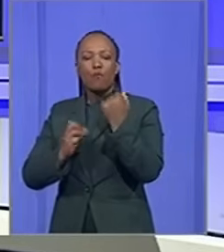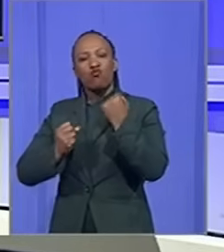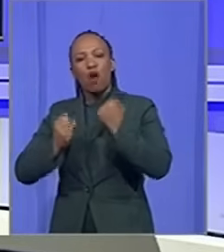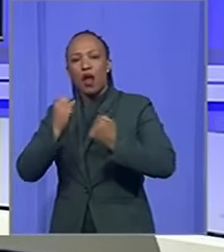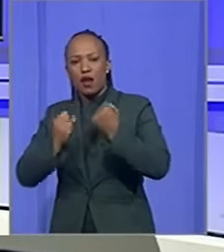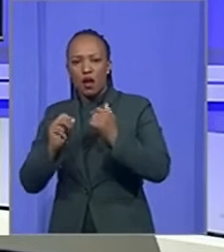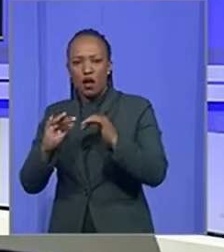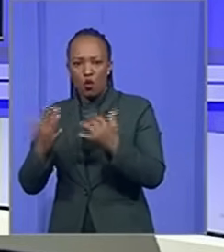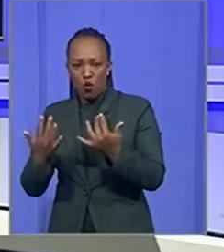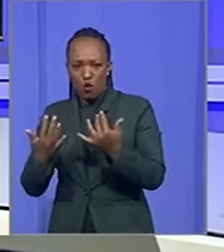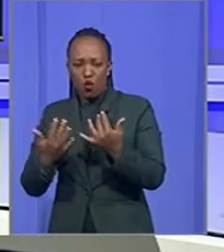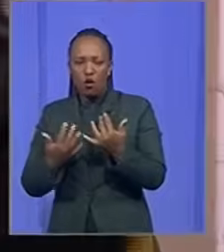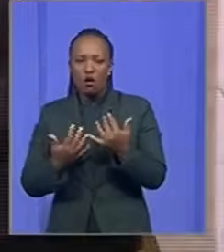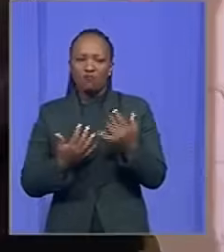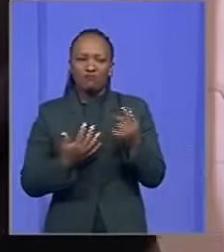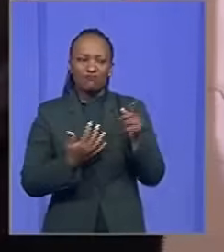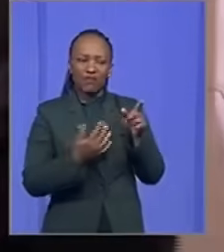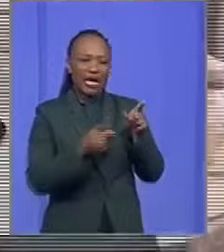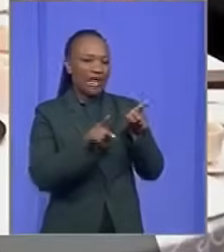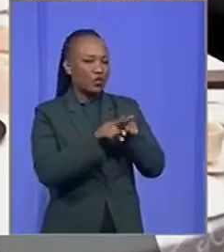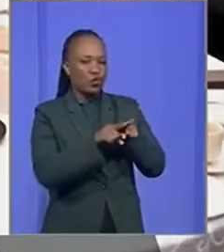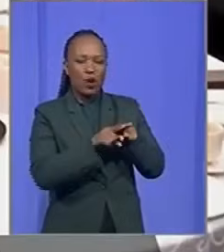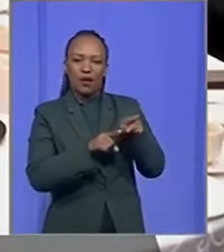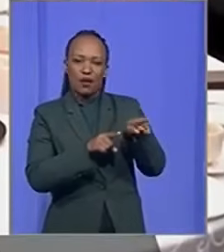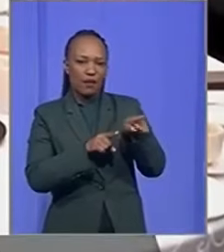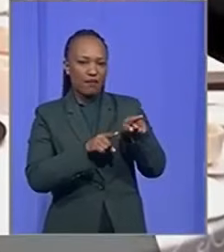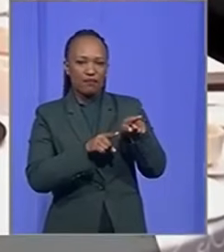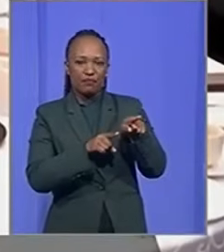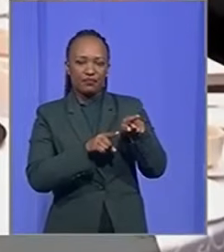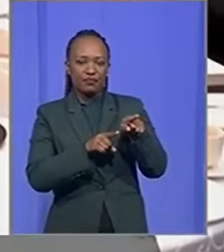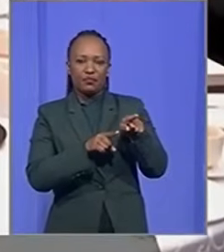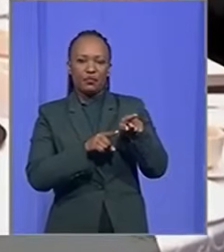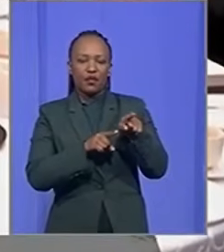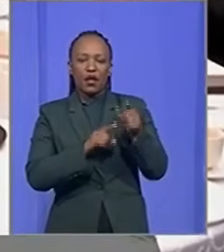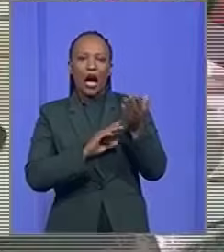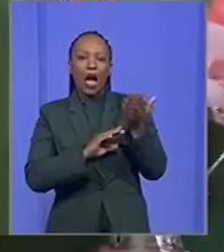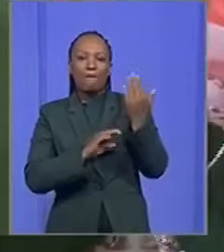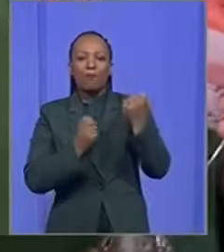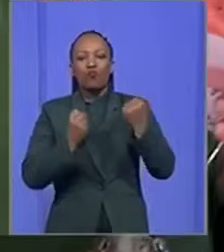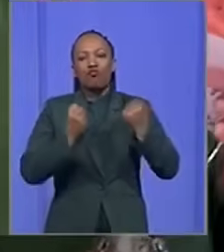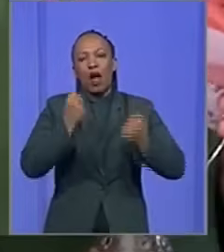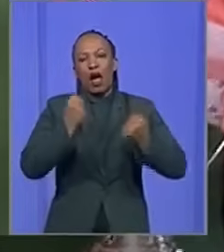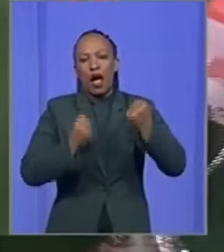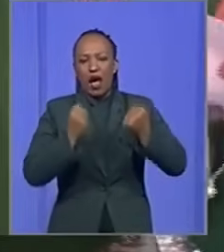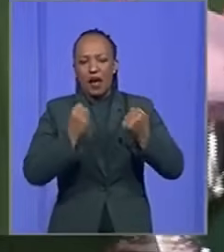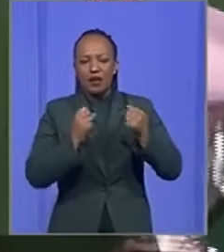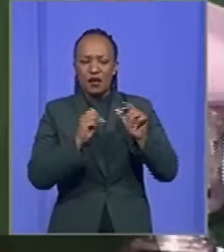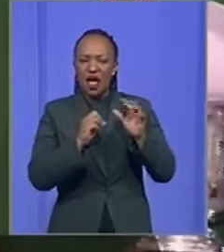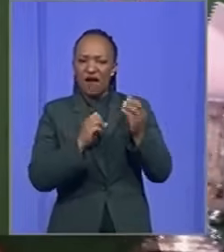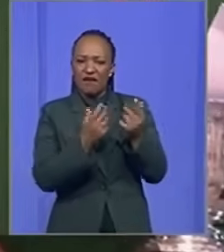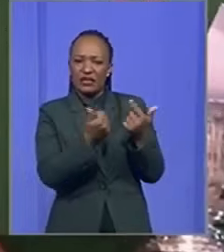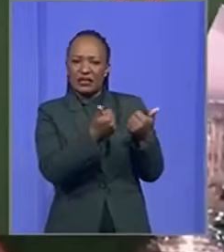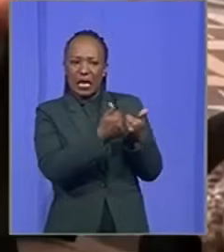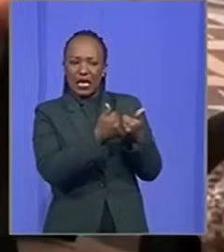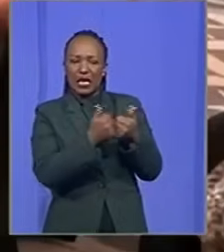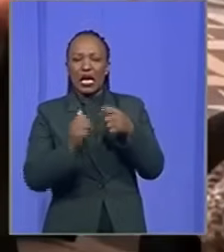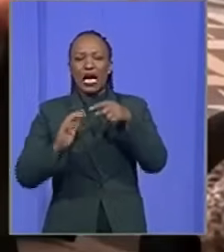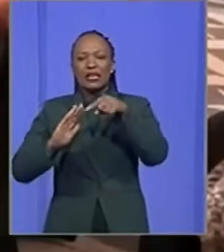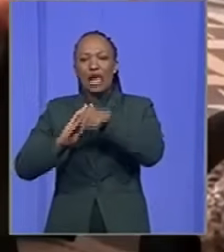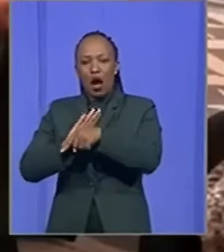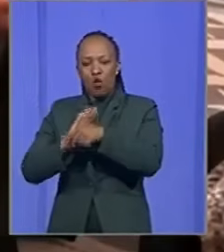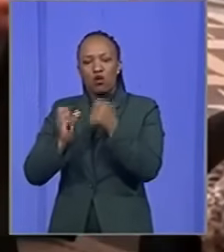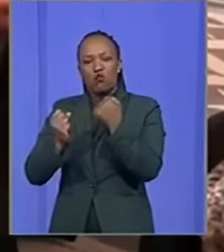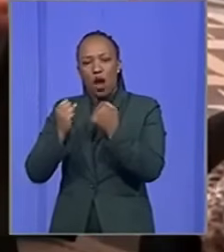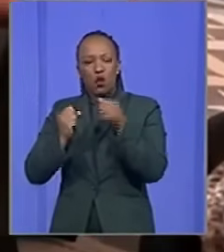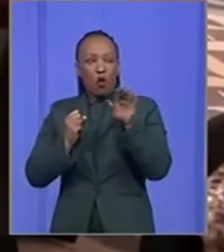A di tshwane aprane e na le tsa yone Down Run e na le tsa yone